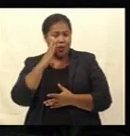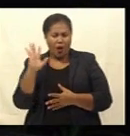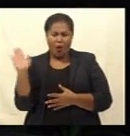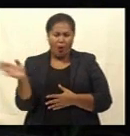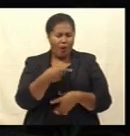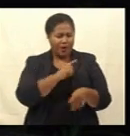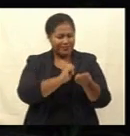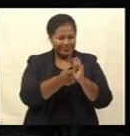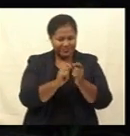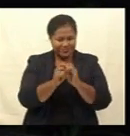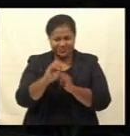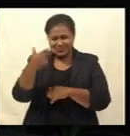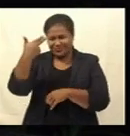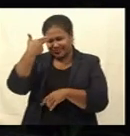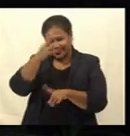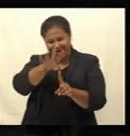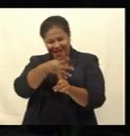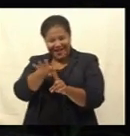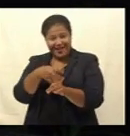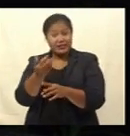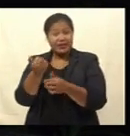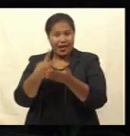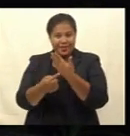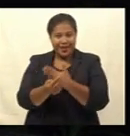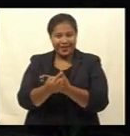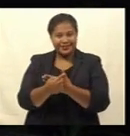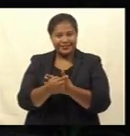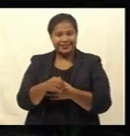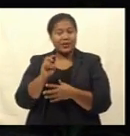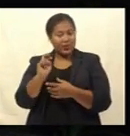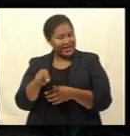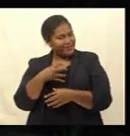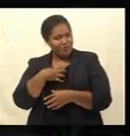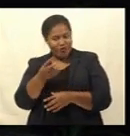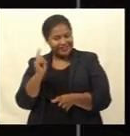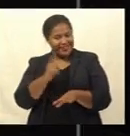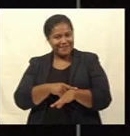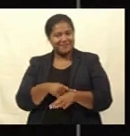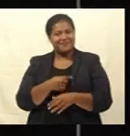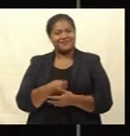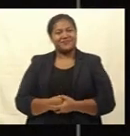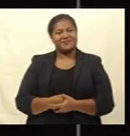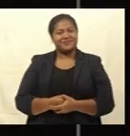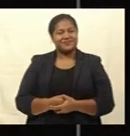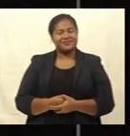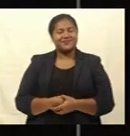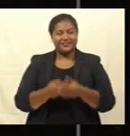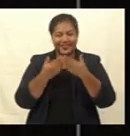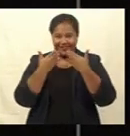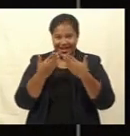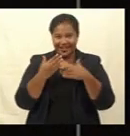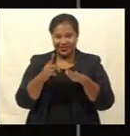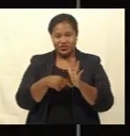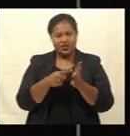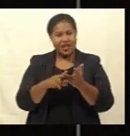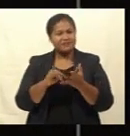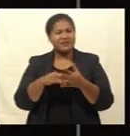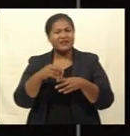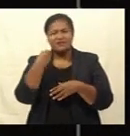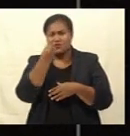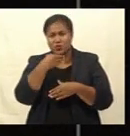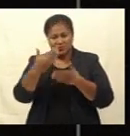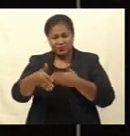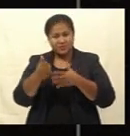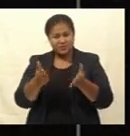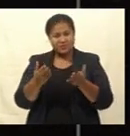the screening, and this will eventually require more time. Edwin. Nakachosaya, food pack rations that